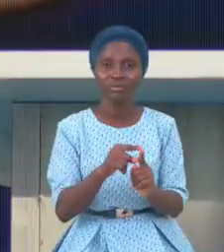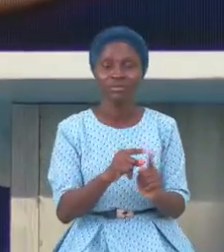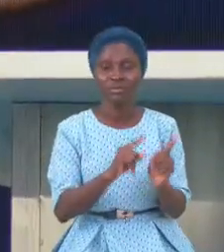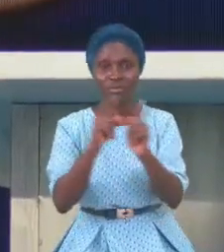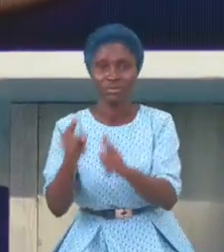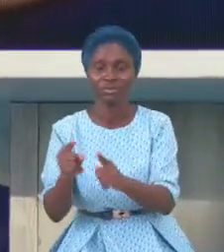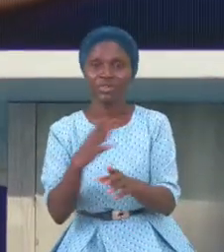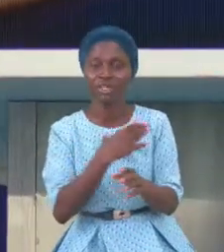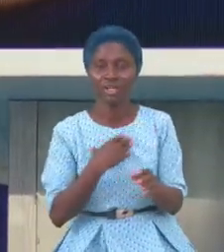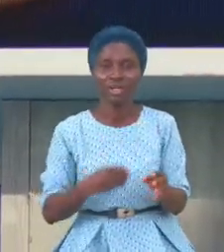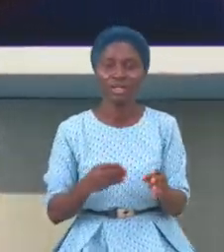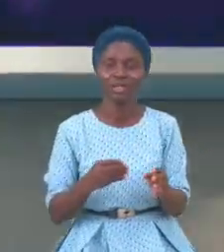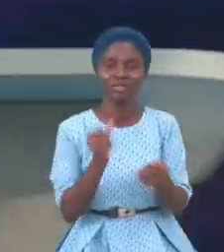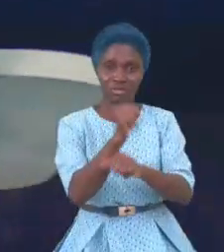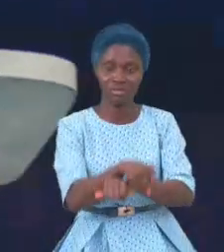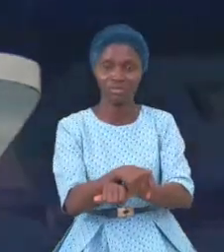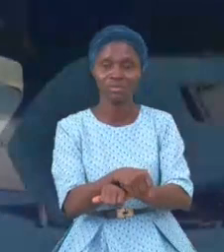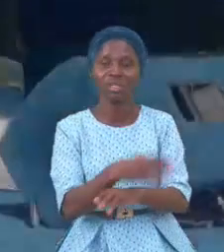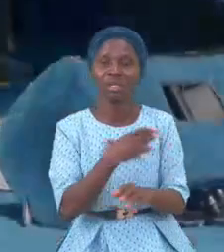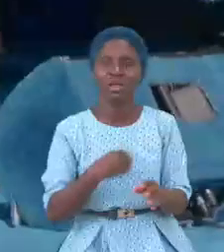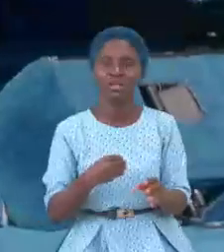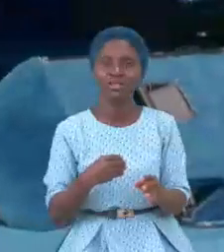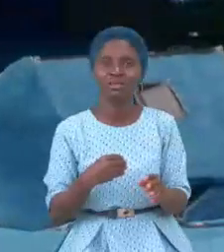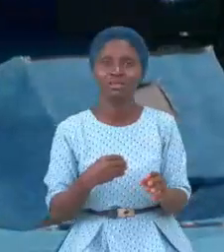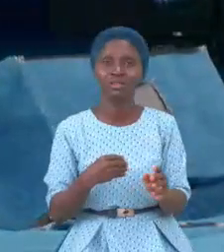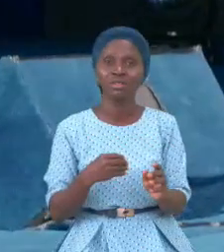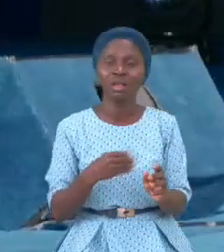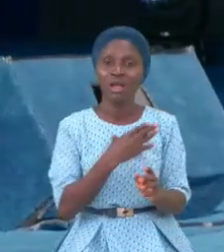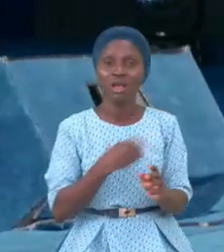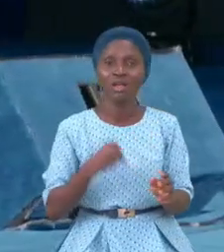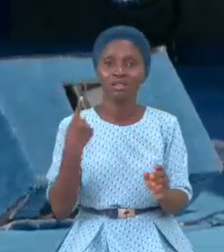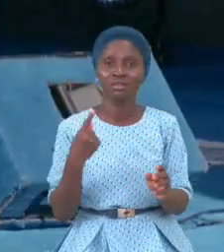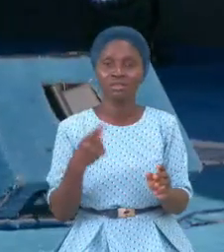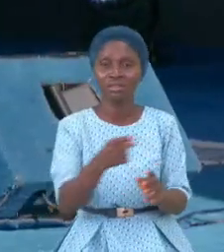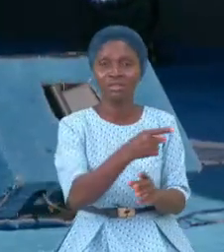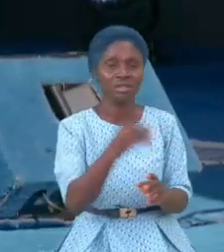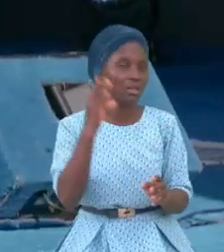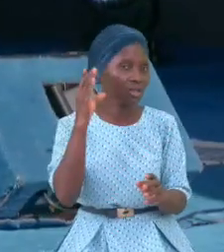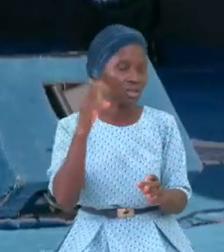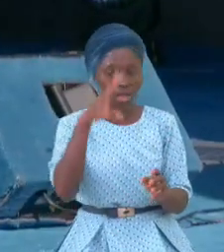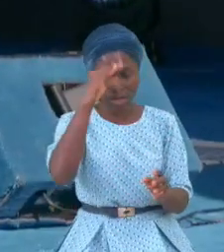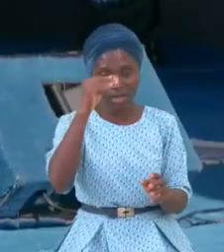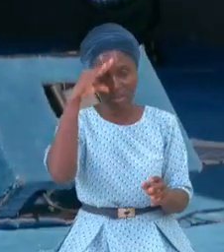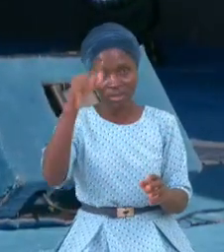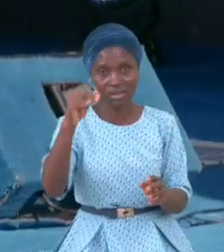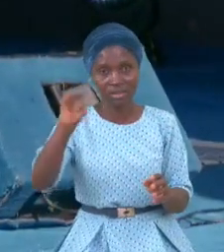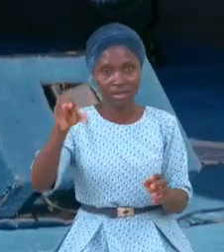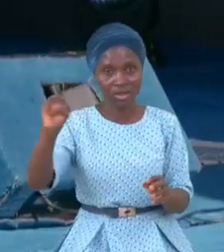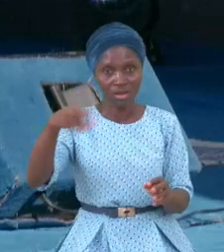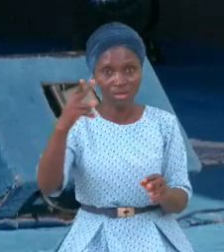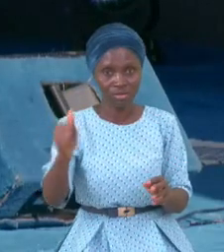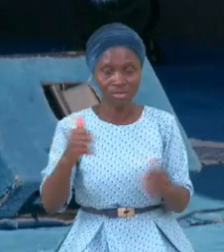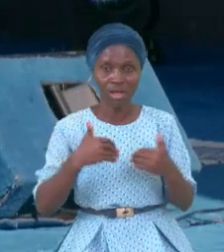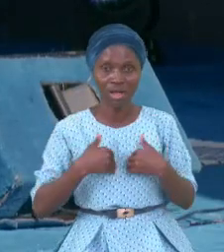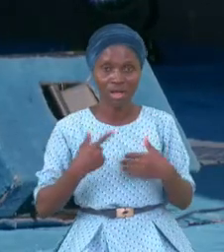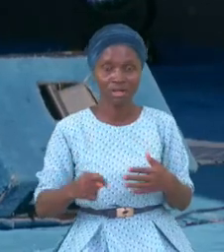side, and they made his hand steady, and he had the mastery in that war. And since that time,